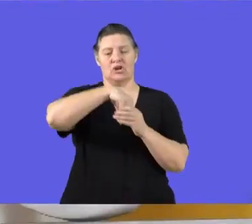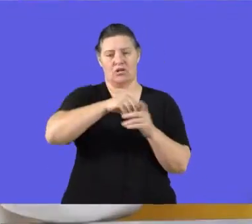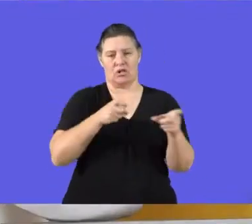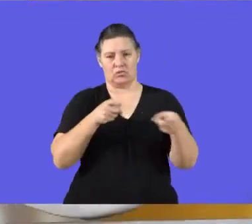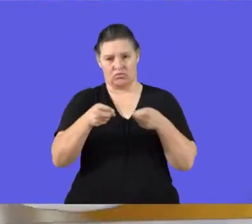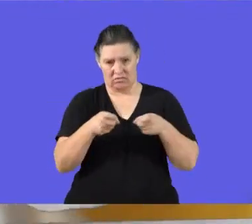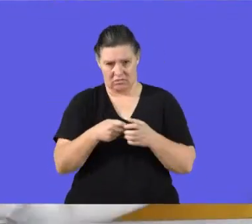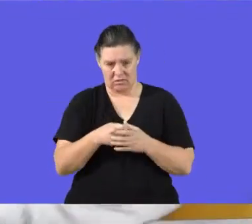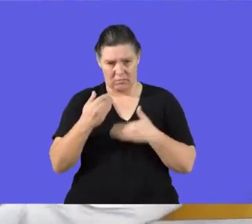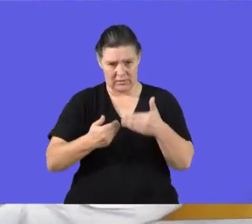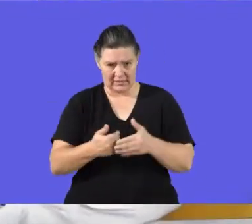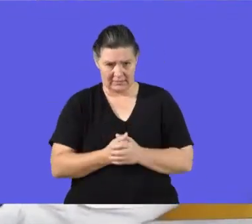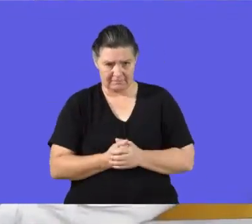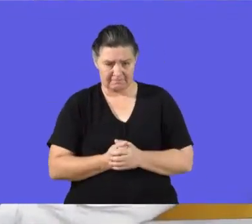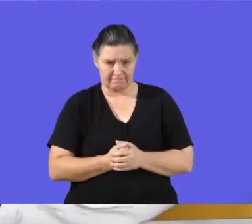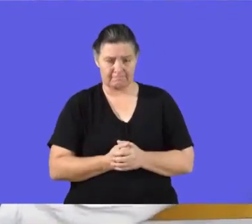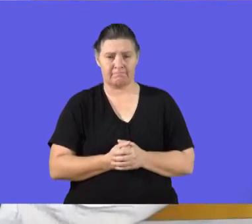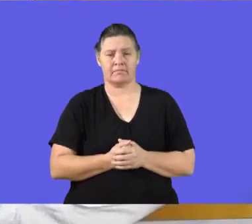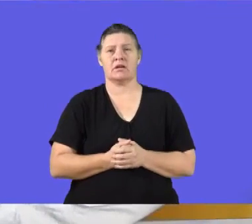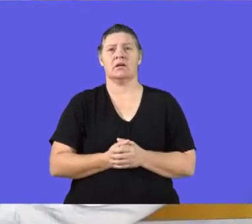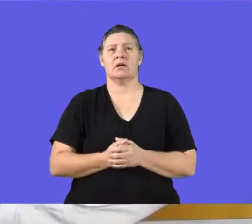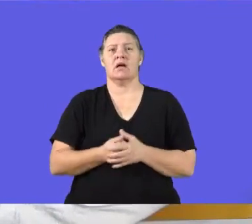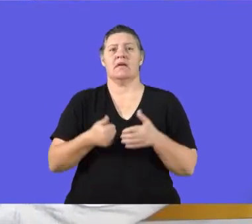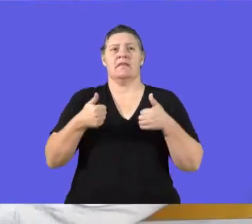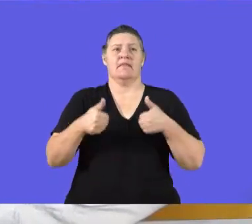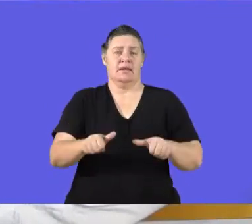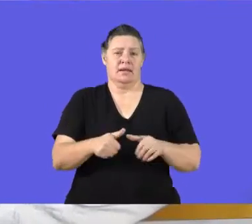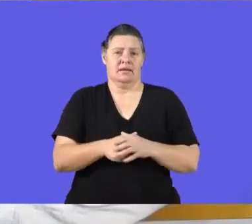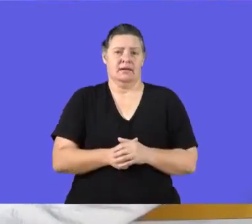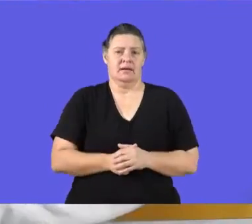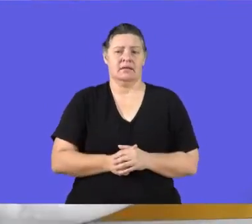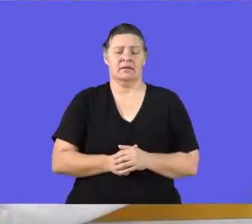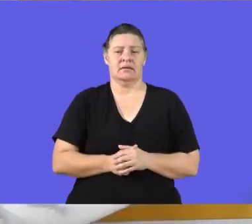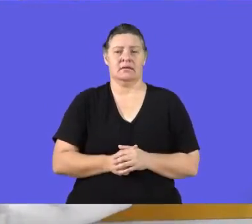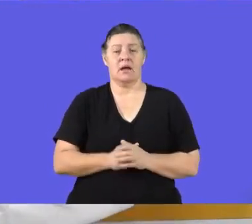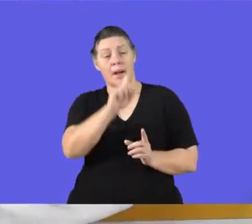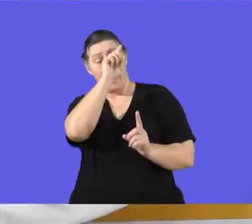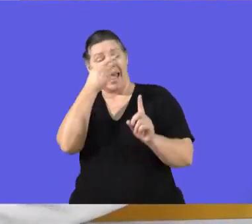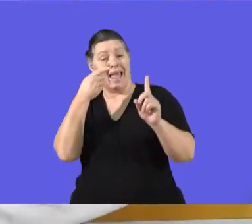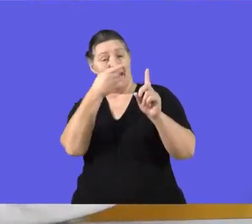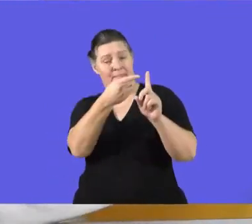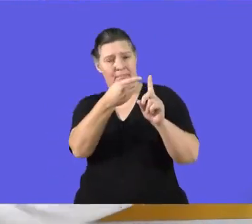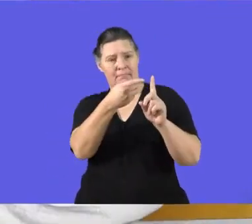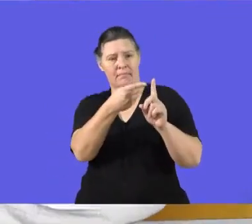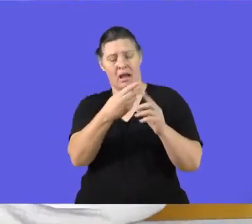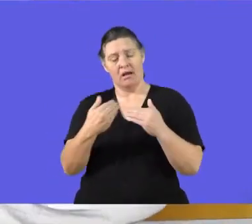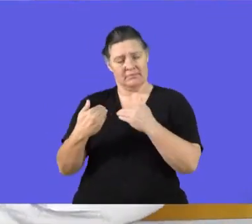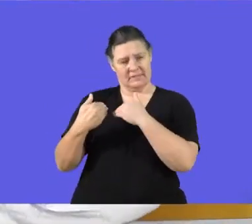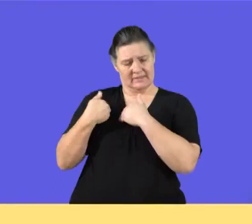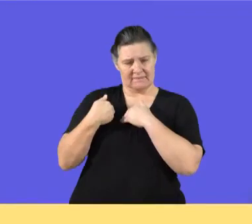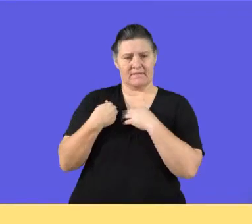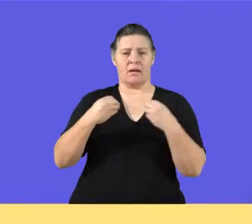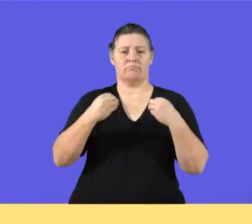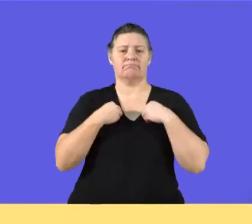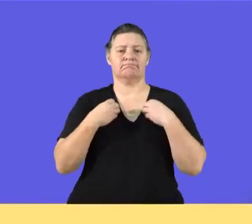put in place what we call internal control processes. Okay? And then the main